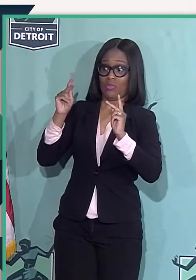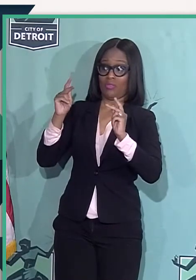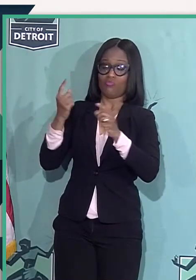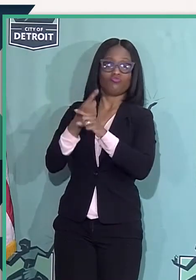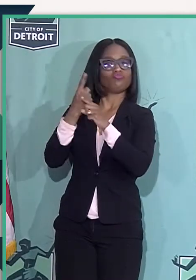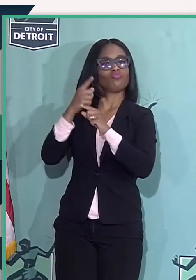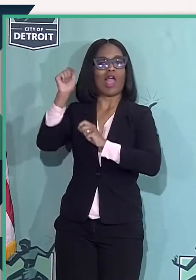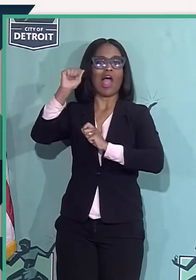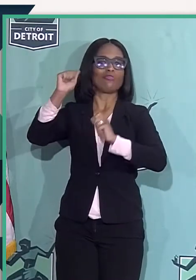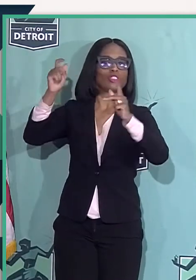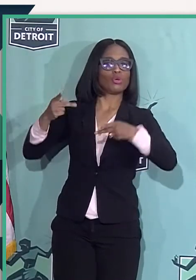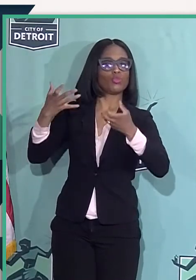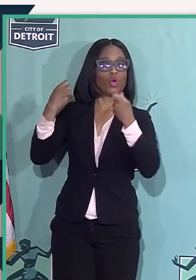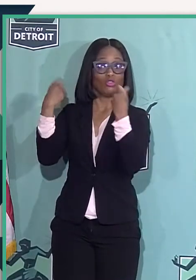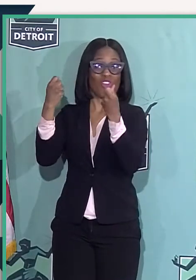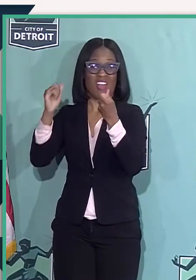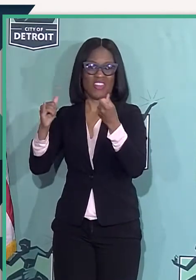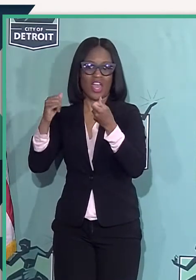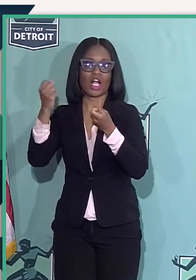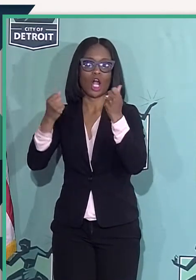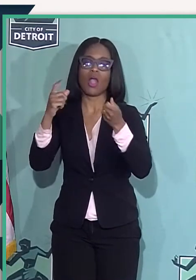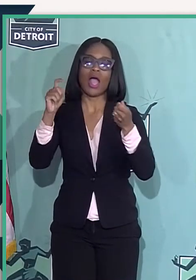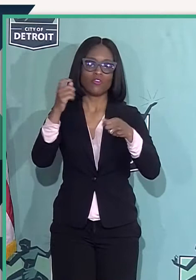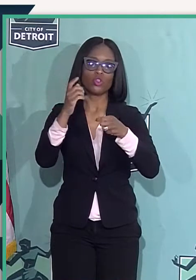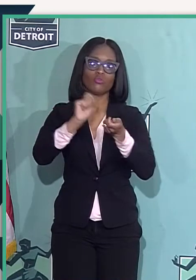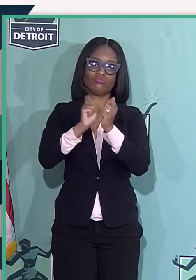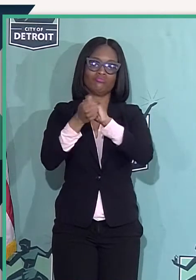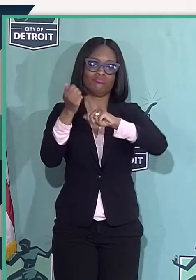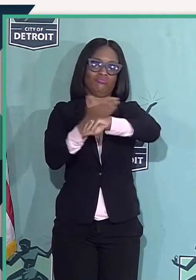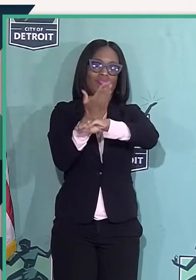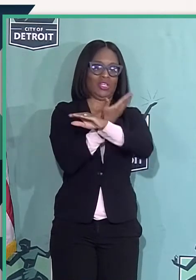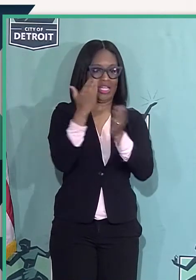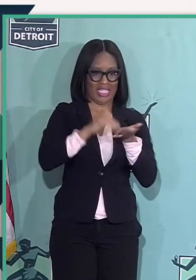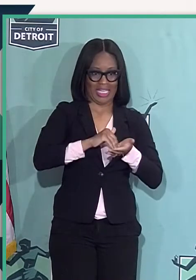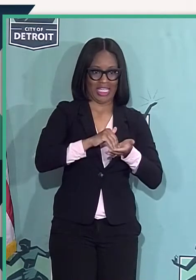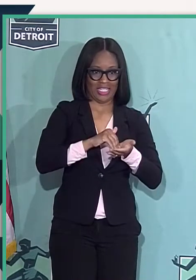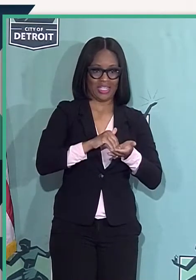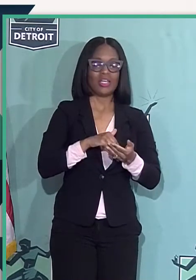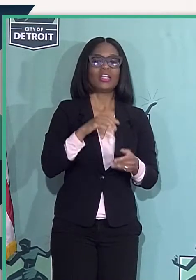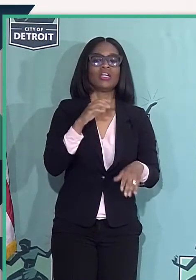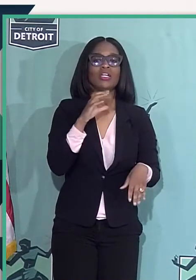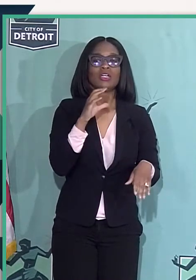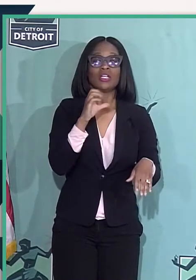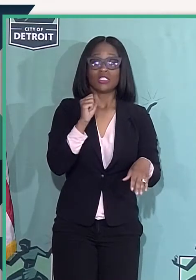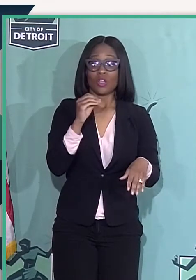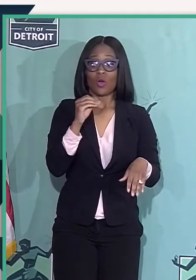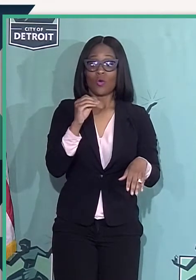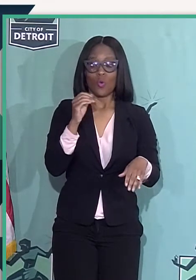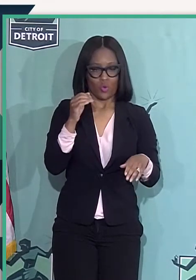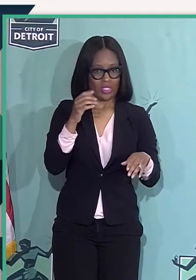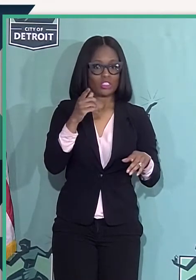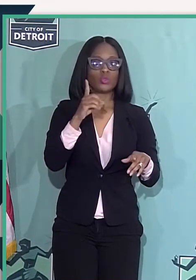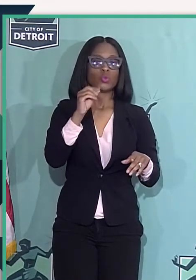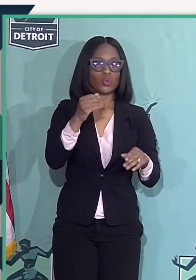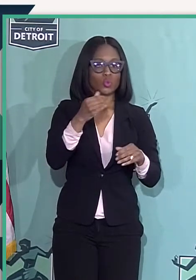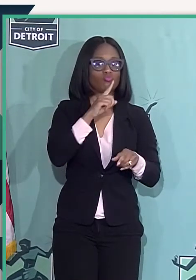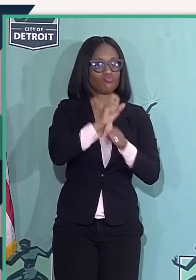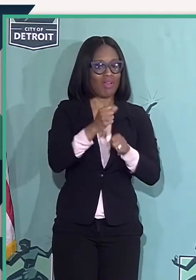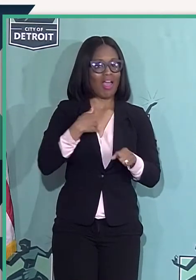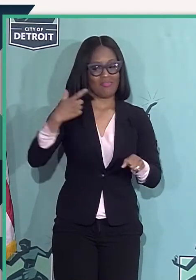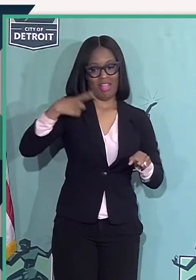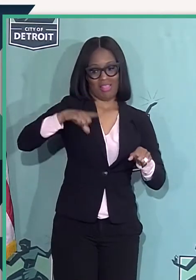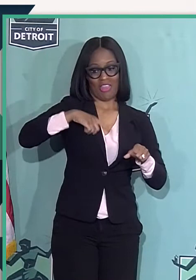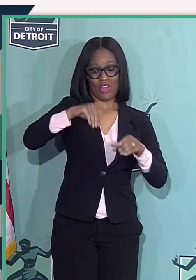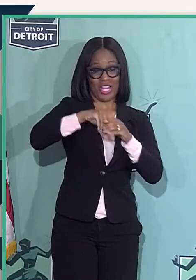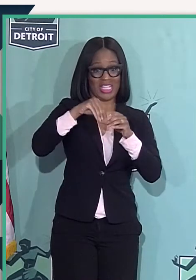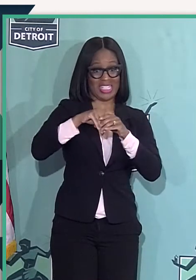average citizen on public roads. We did go with the leather interior, trying to think about that